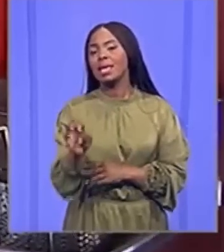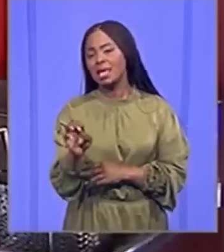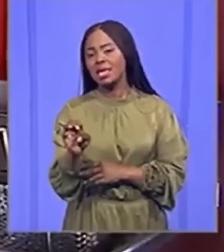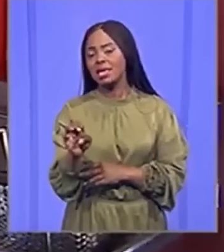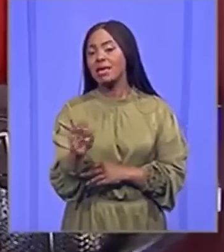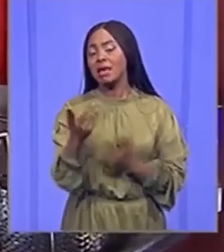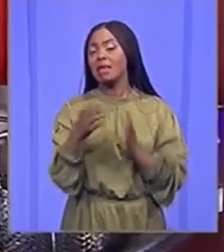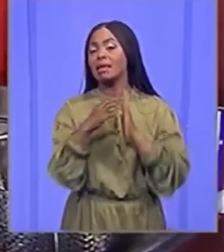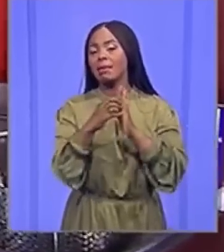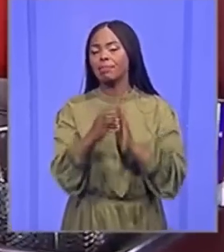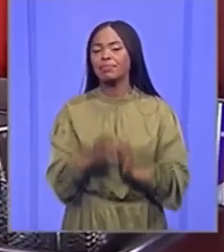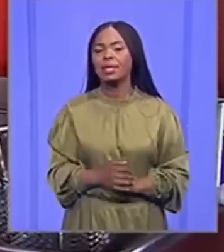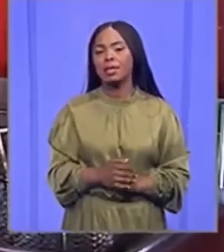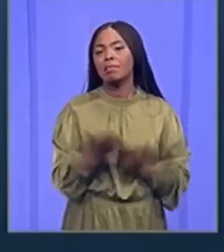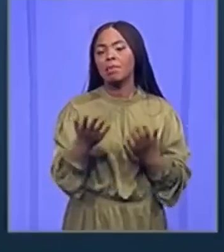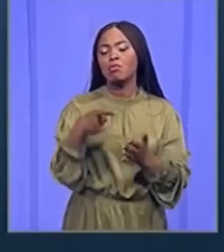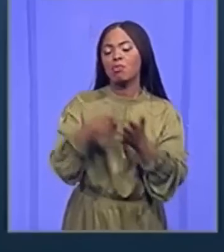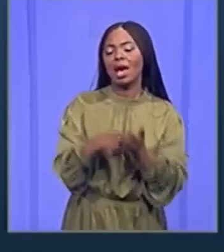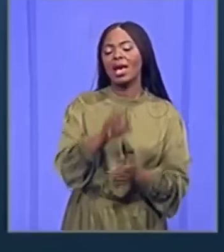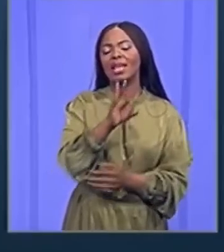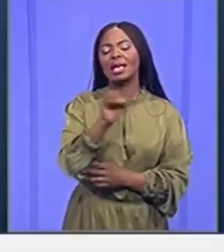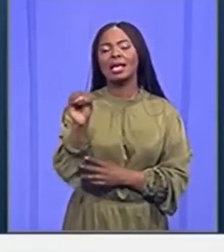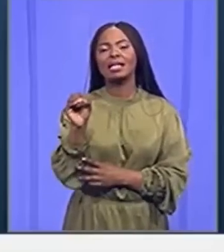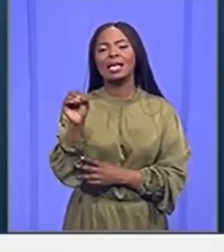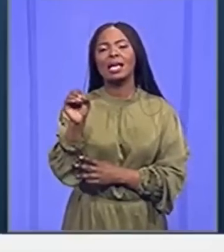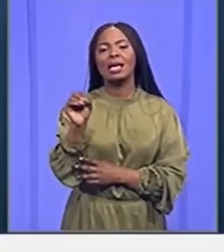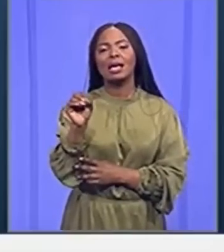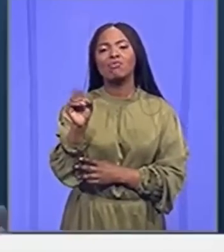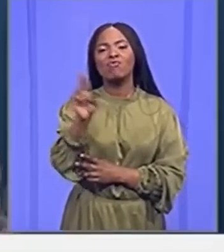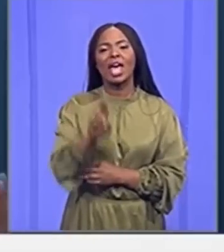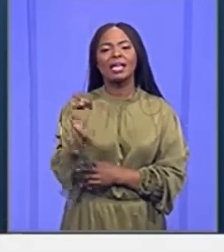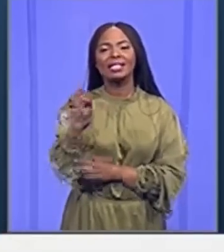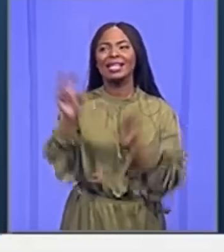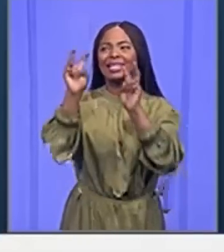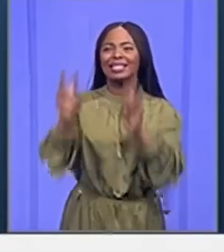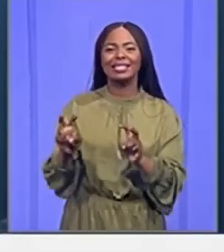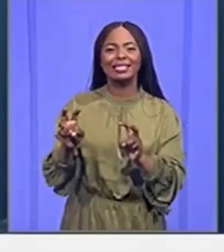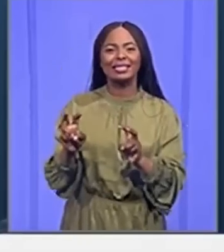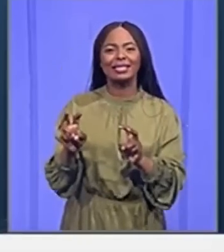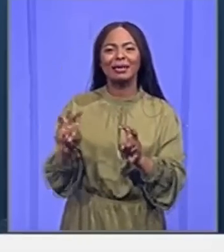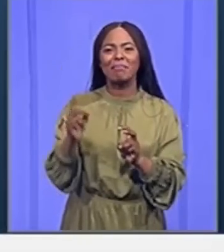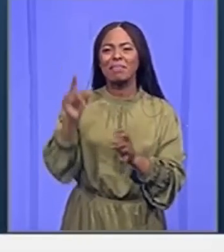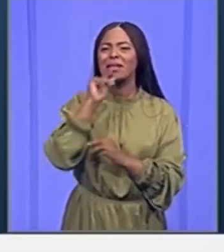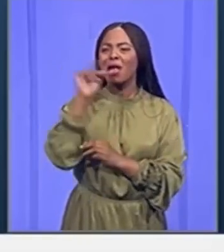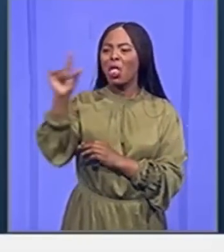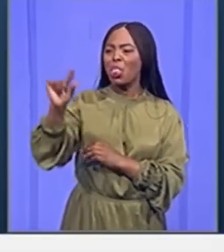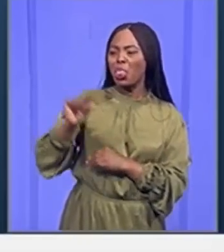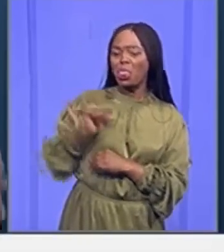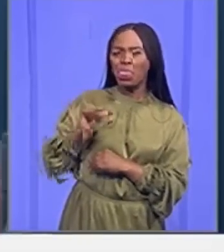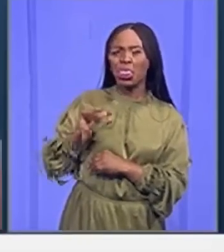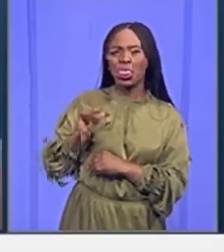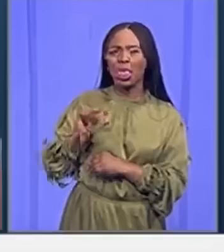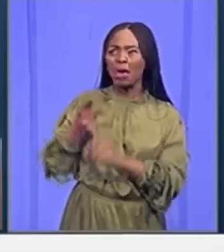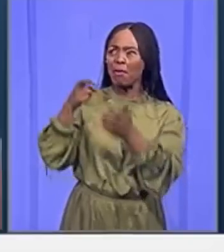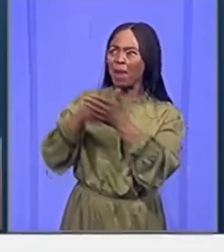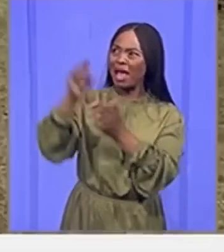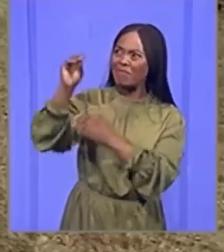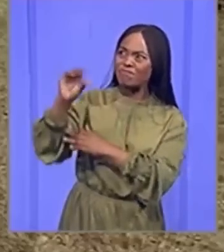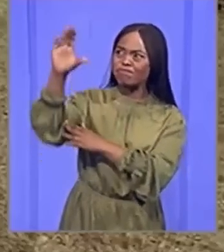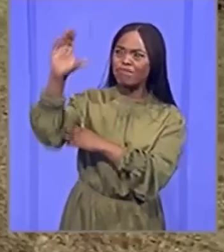buys, say, 300 Rand electricity. What are they going to get? And remember, the more electricity you buy, the less you